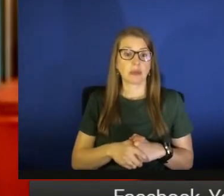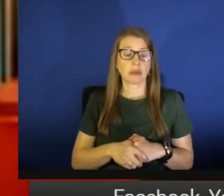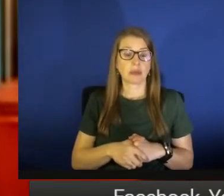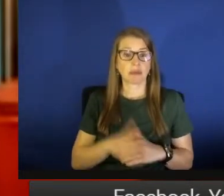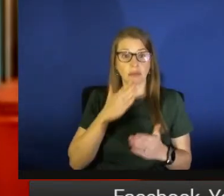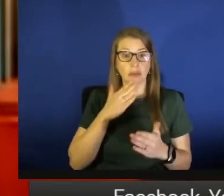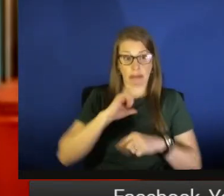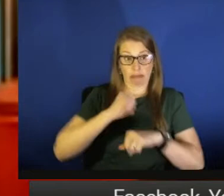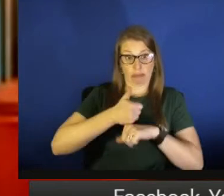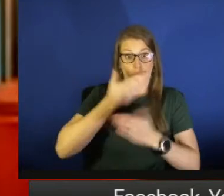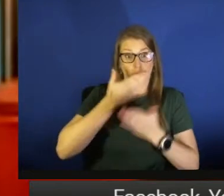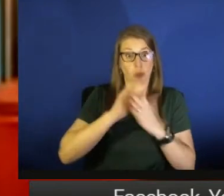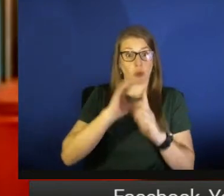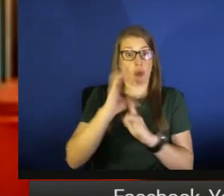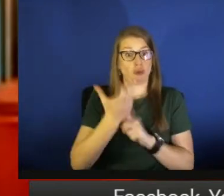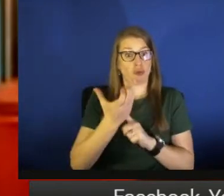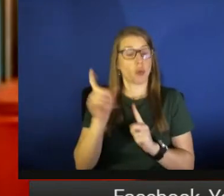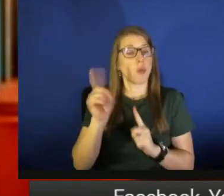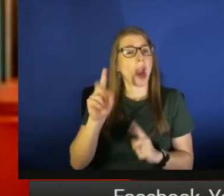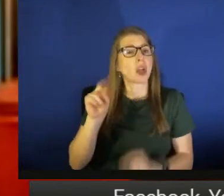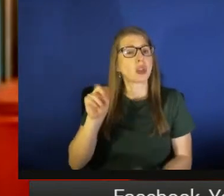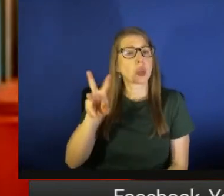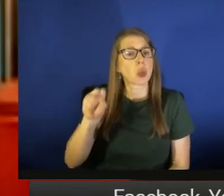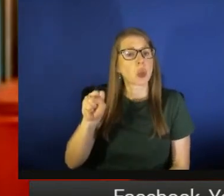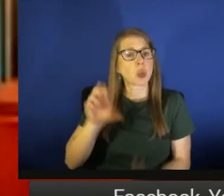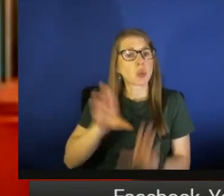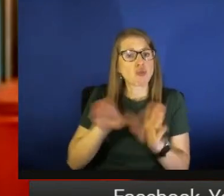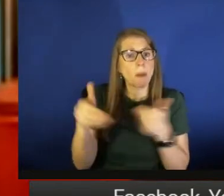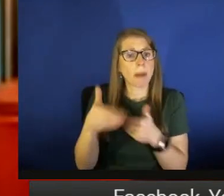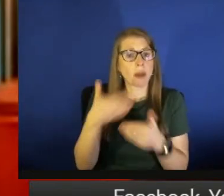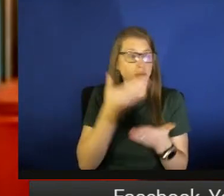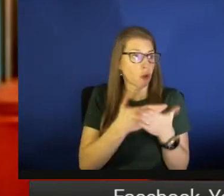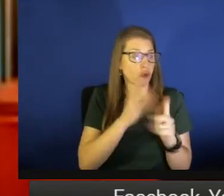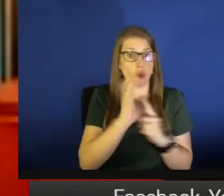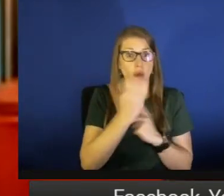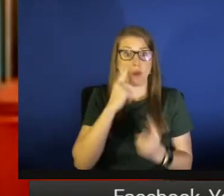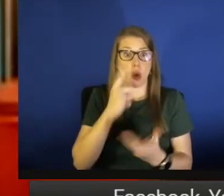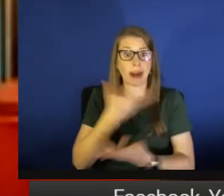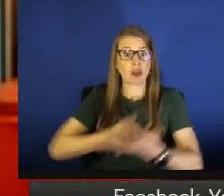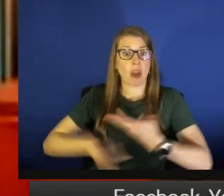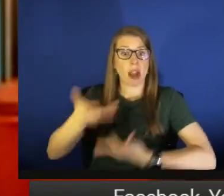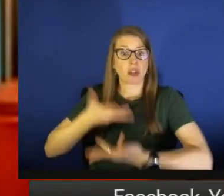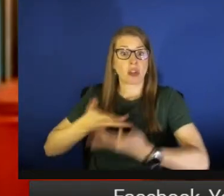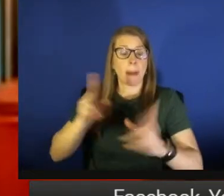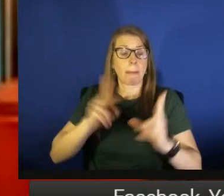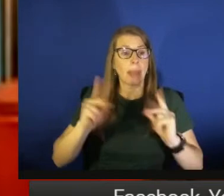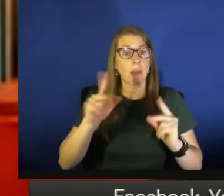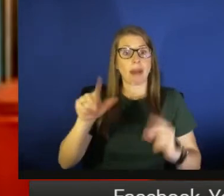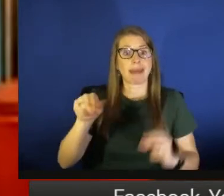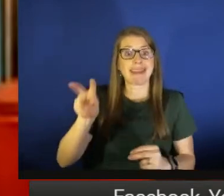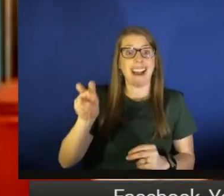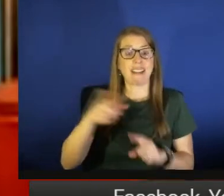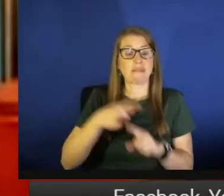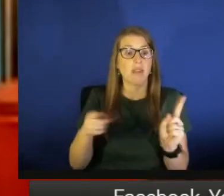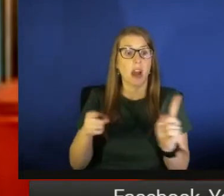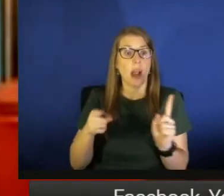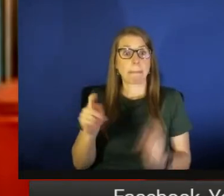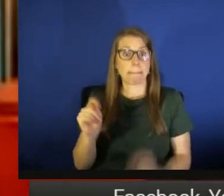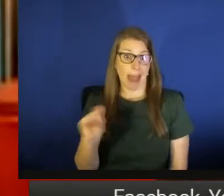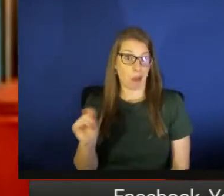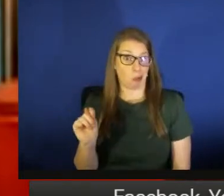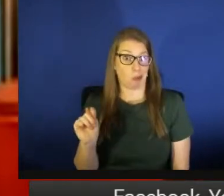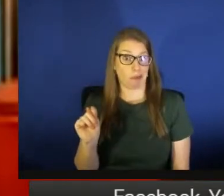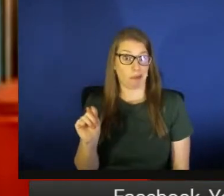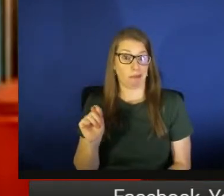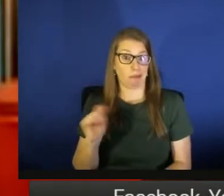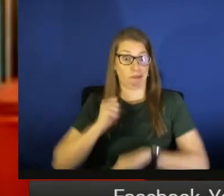cultures in our newsrooms and good cultures for interaction, even when people are going live from their bathrooms where they've